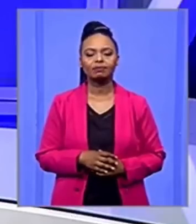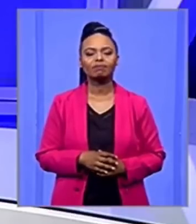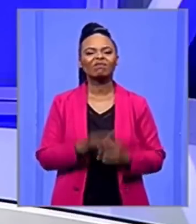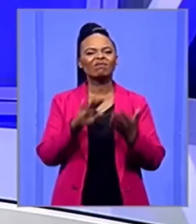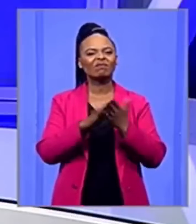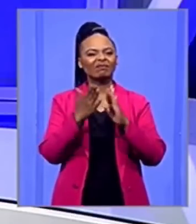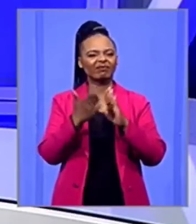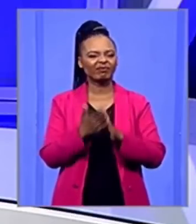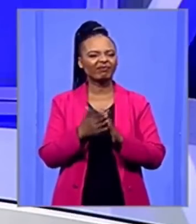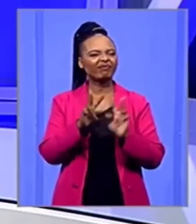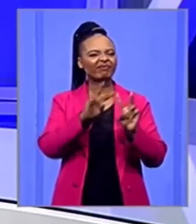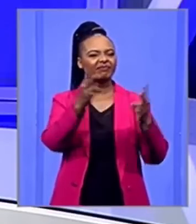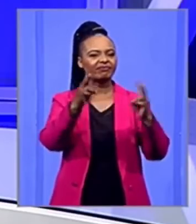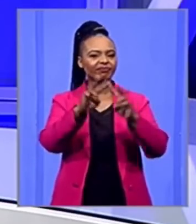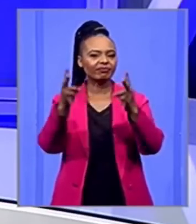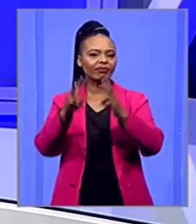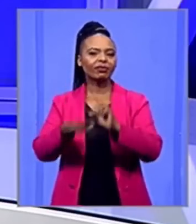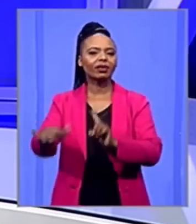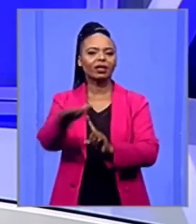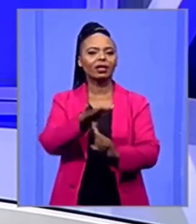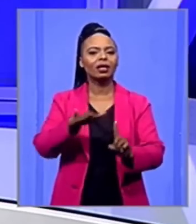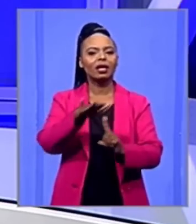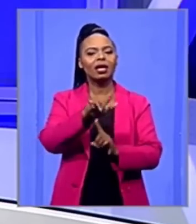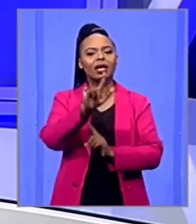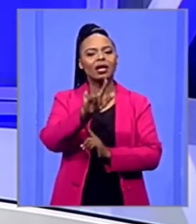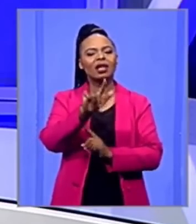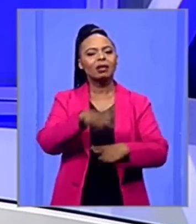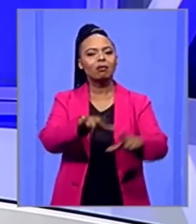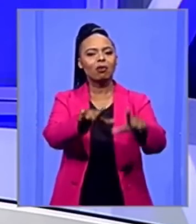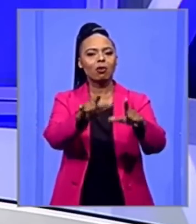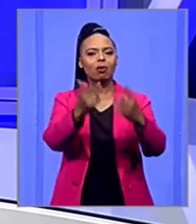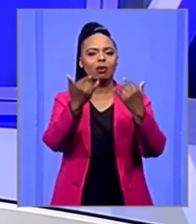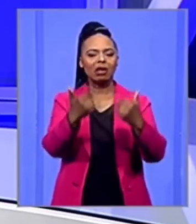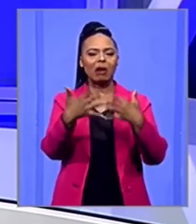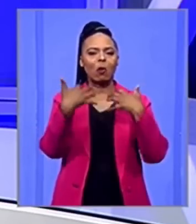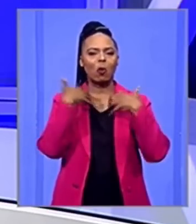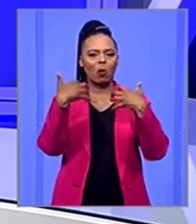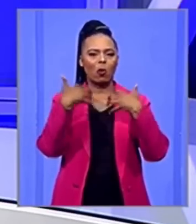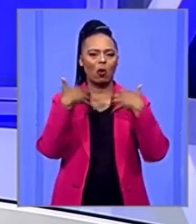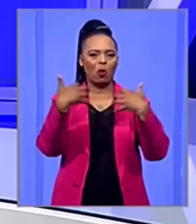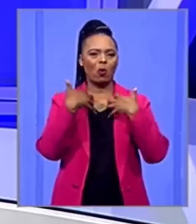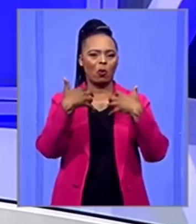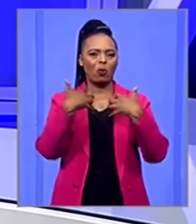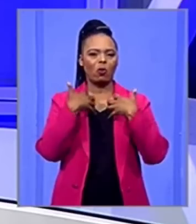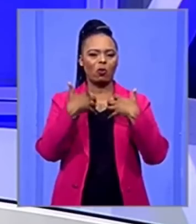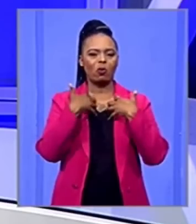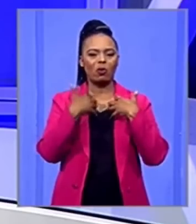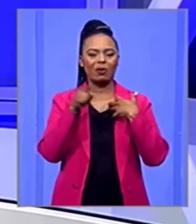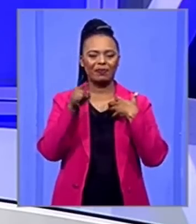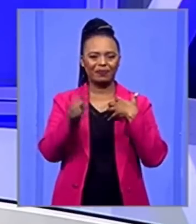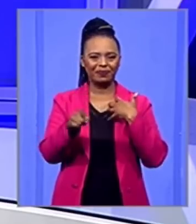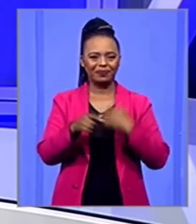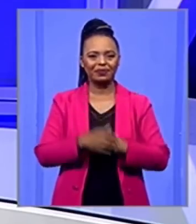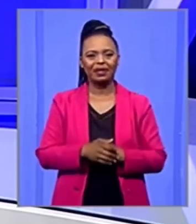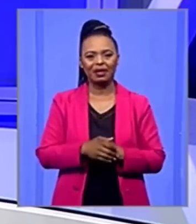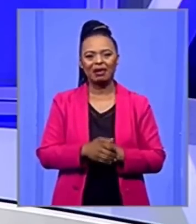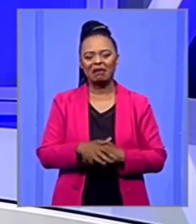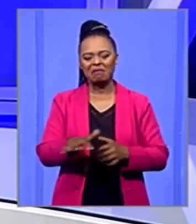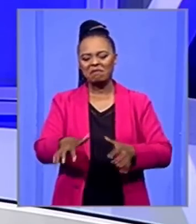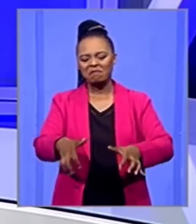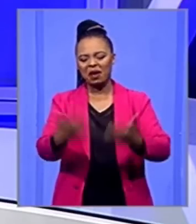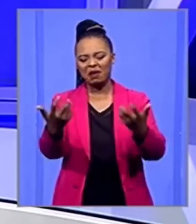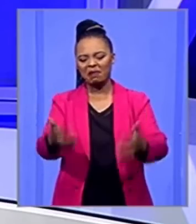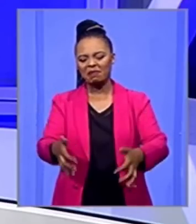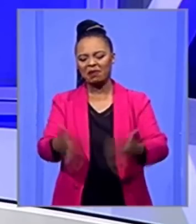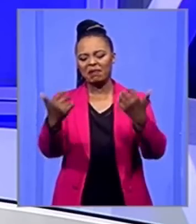Malapa a fapafapanego ka Begersfort ka Limpopo a bontšhitše go tshwenyega ka go epollwa ga ditopo tša bahu